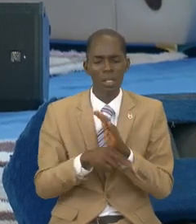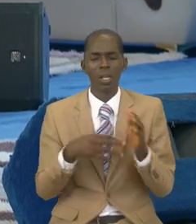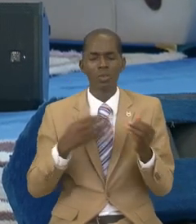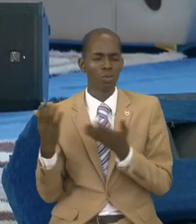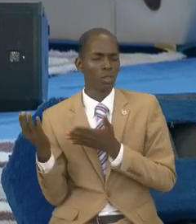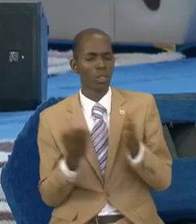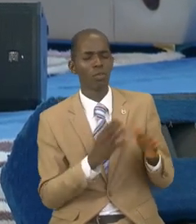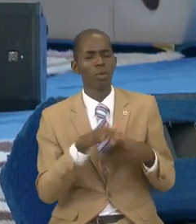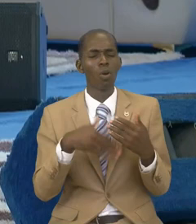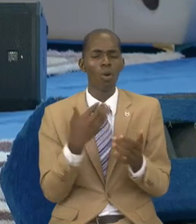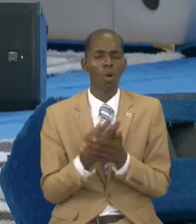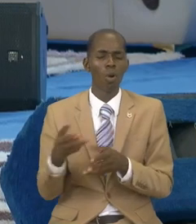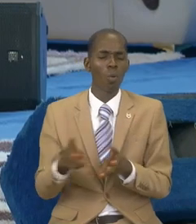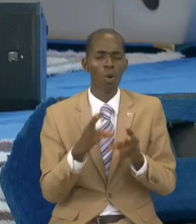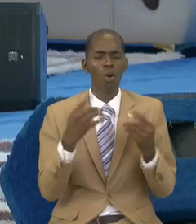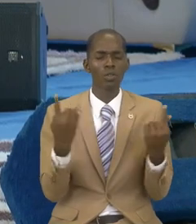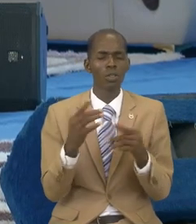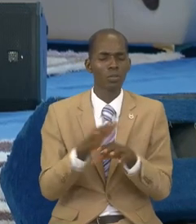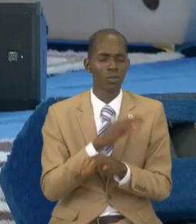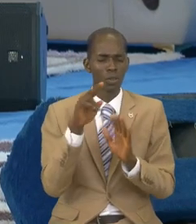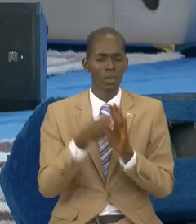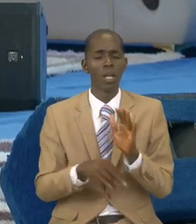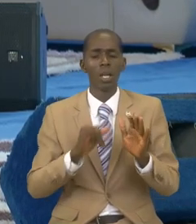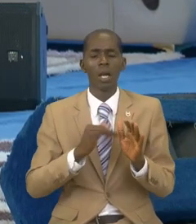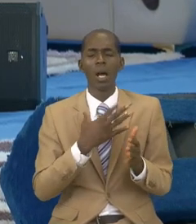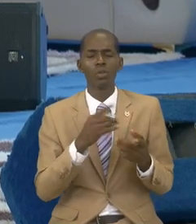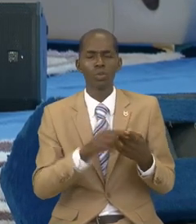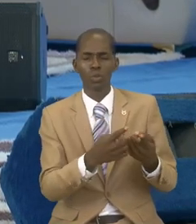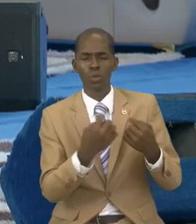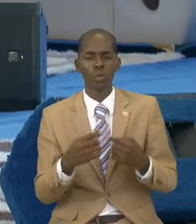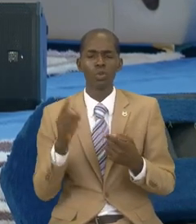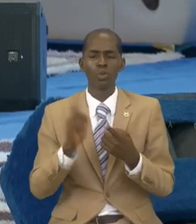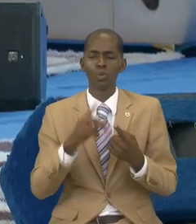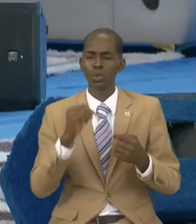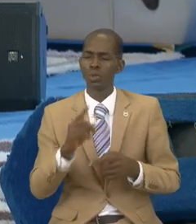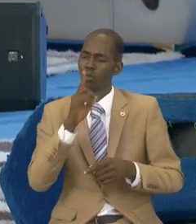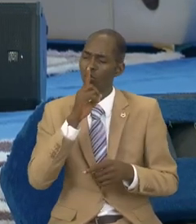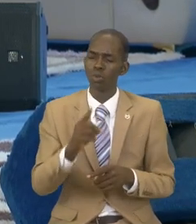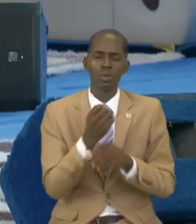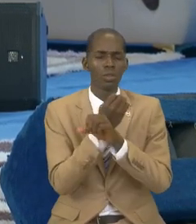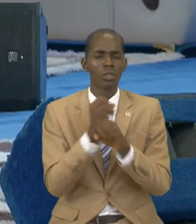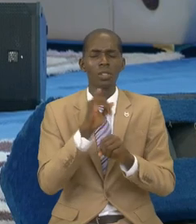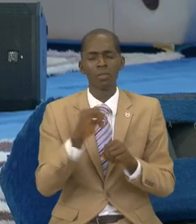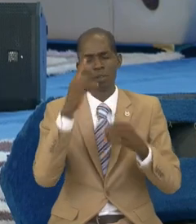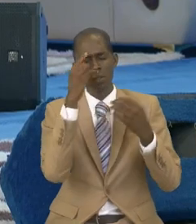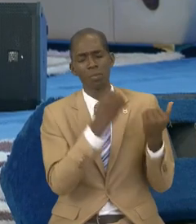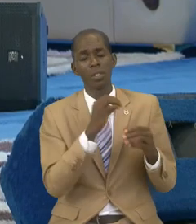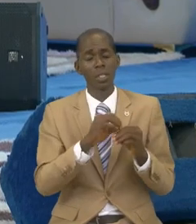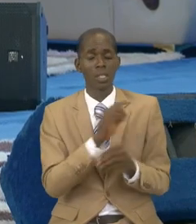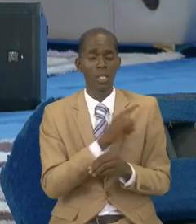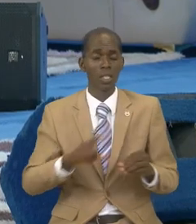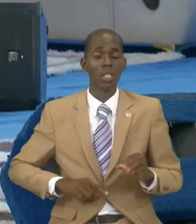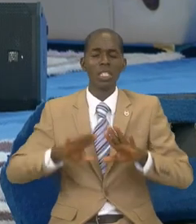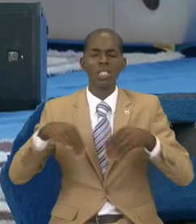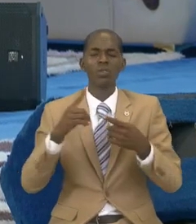then to come to the Lord in real dynamic saving faith in the Lord. Grant to everyone